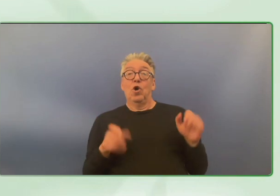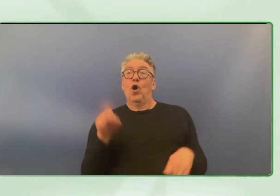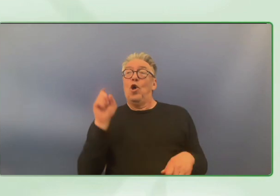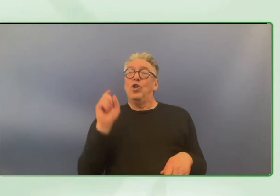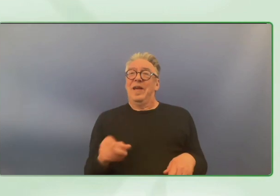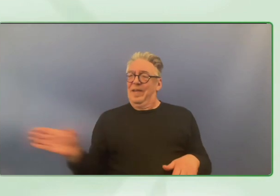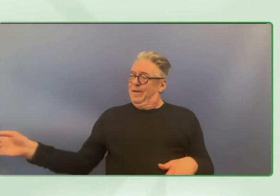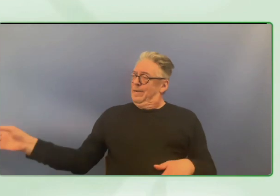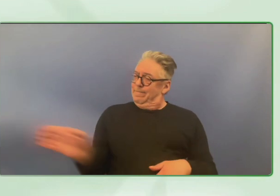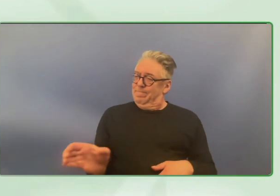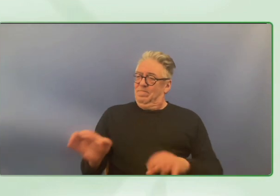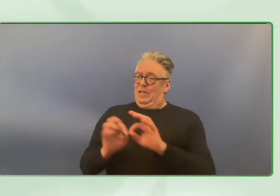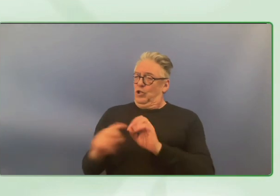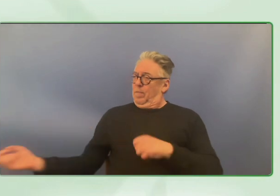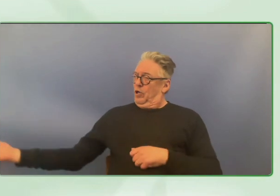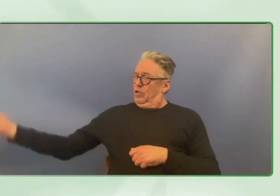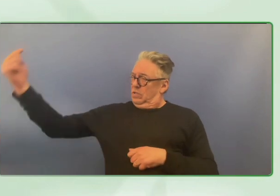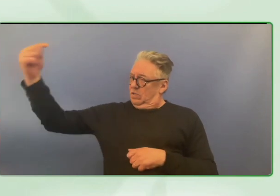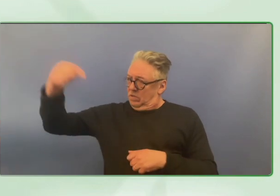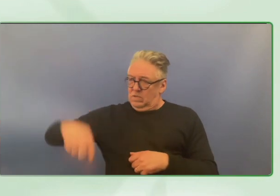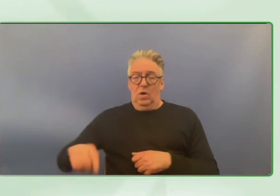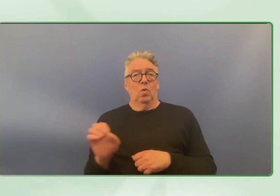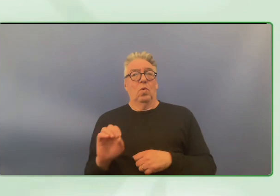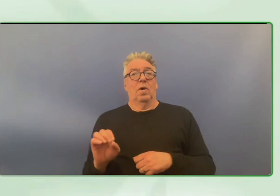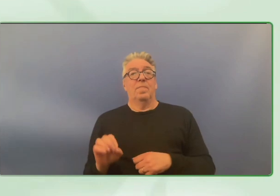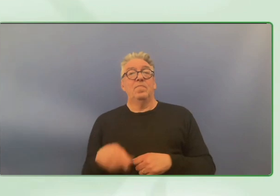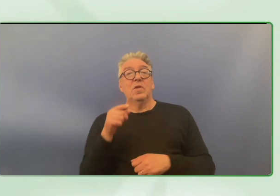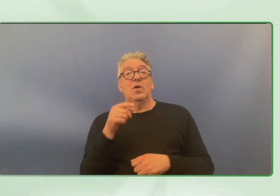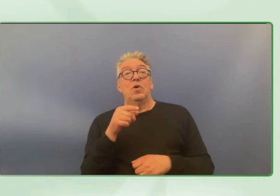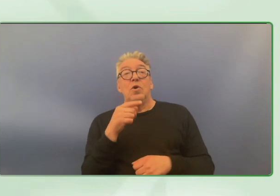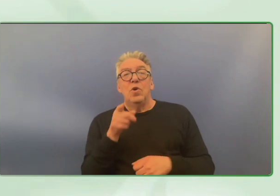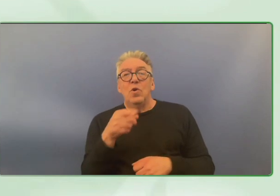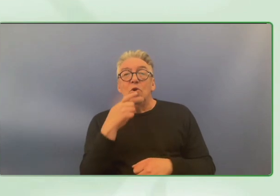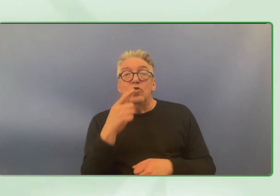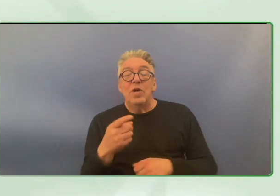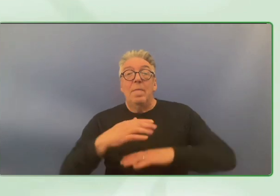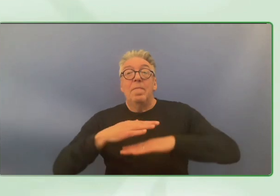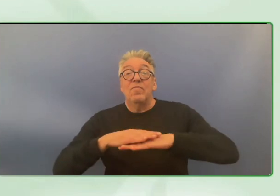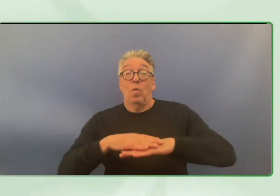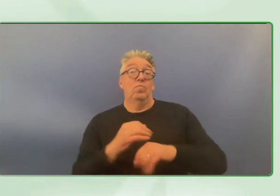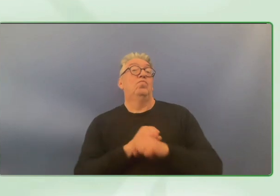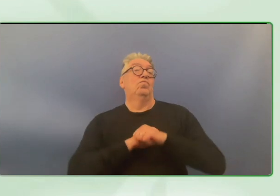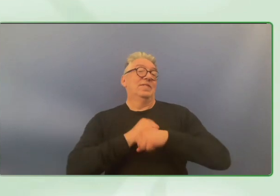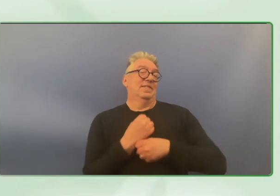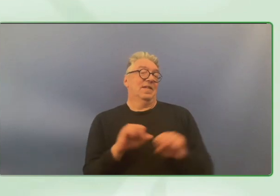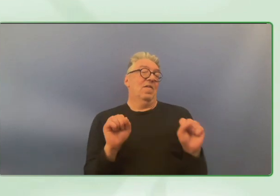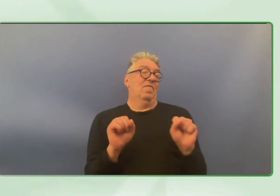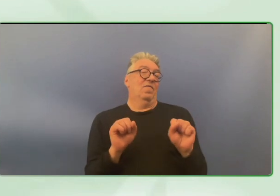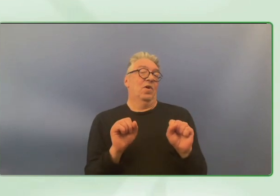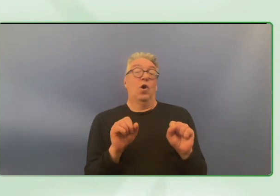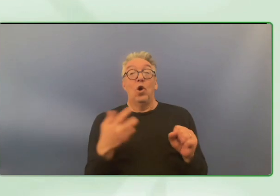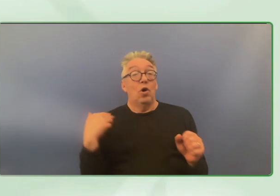sometimes. It's a secure platform for public and private organizations, and 30,000